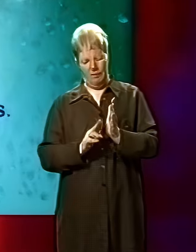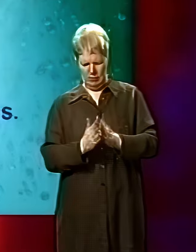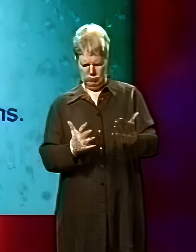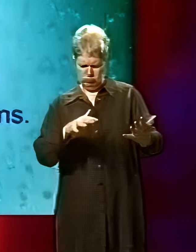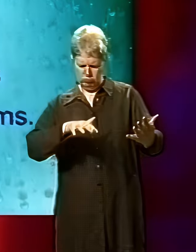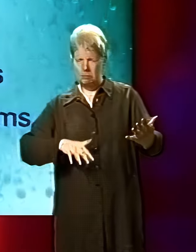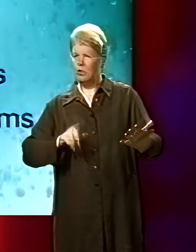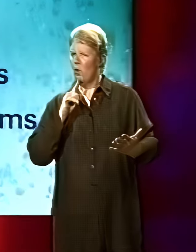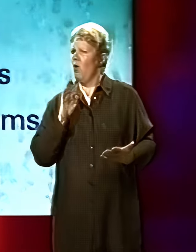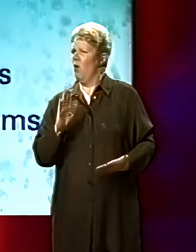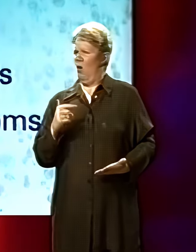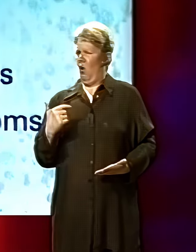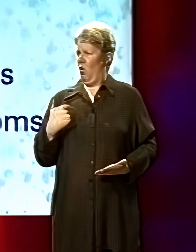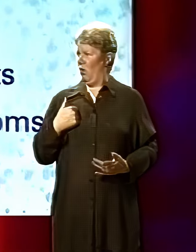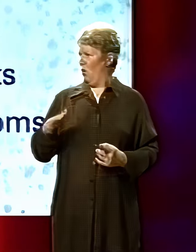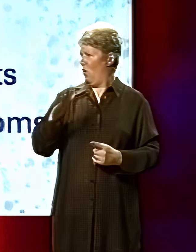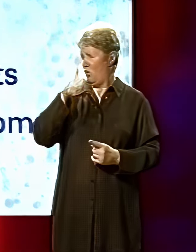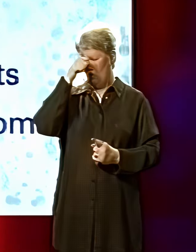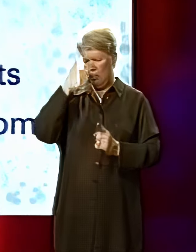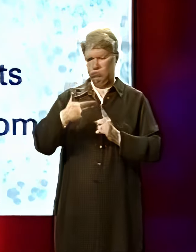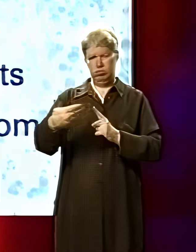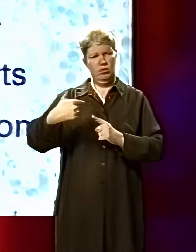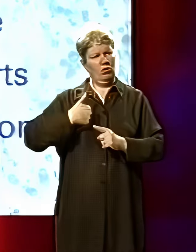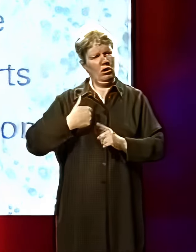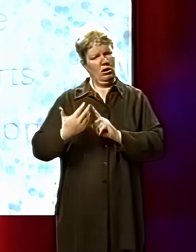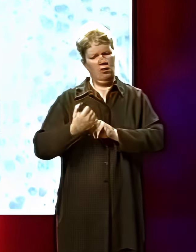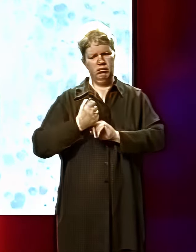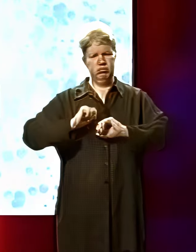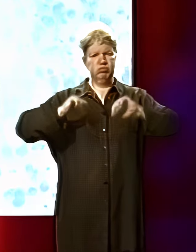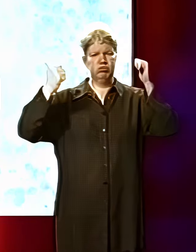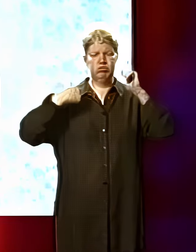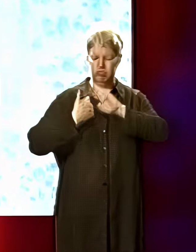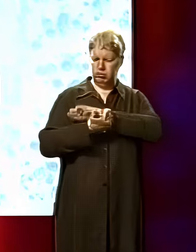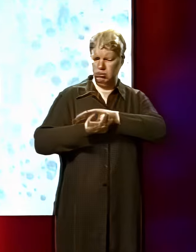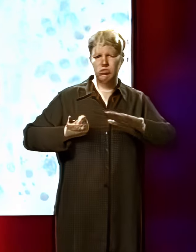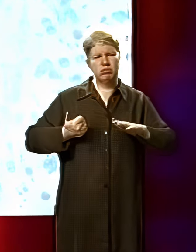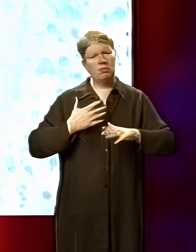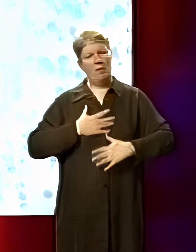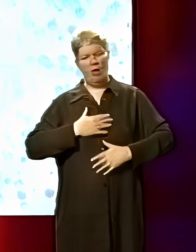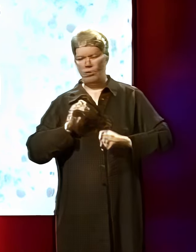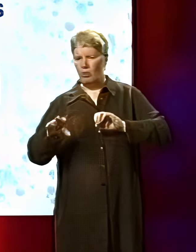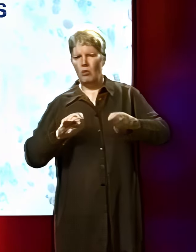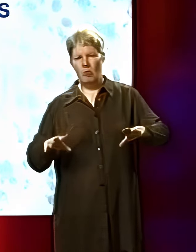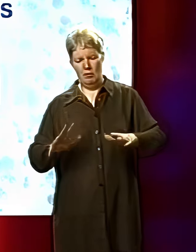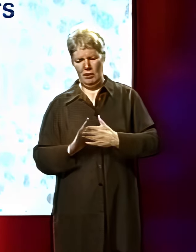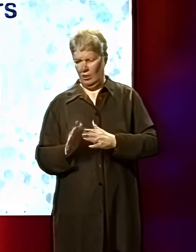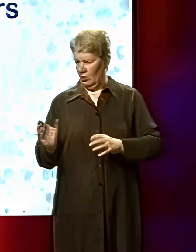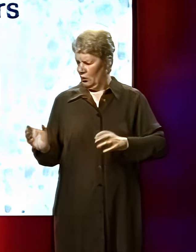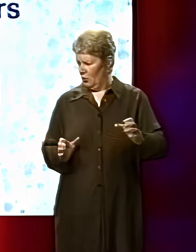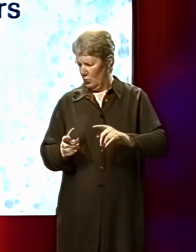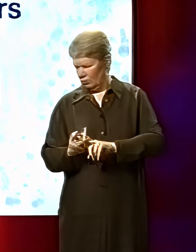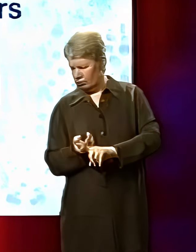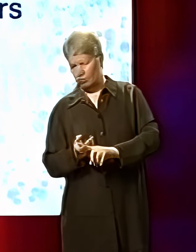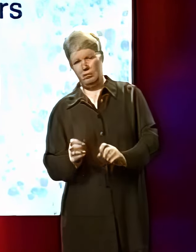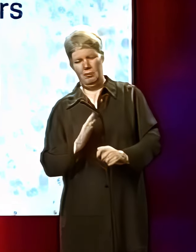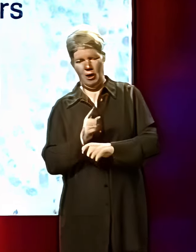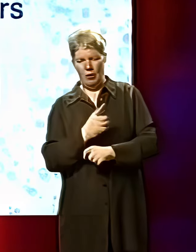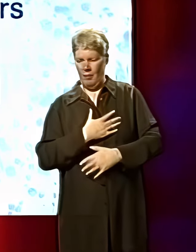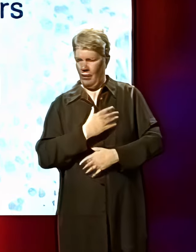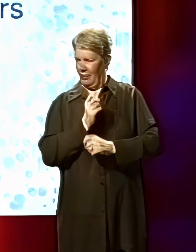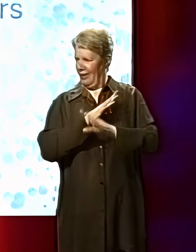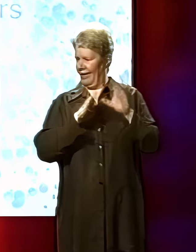says we are now the recognised experts in fully fitted bathrooms and our expert installers bring your new bathroom to